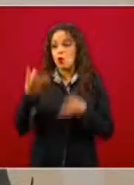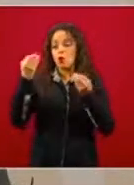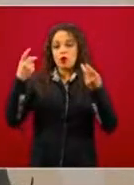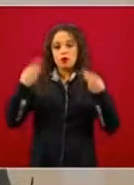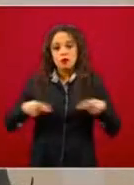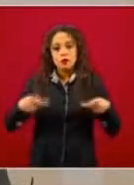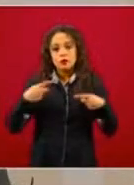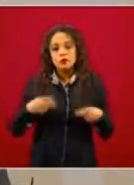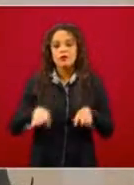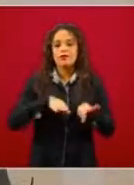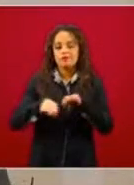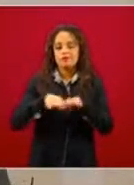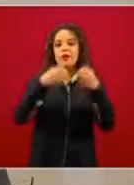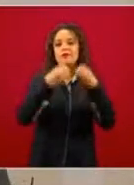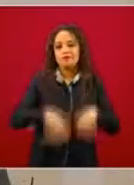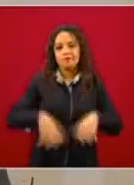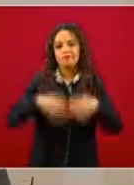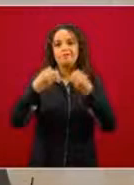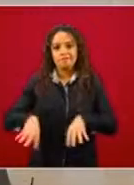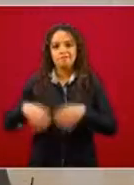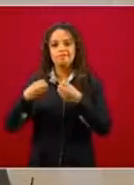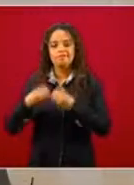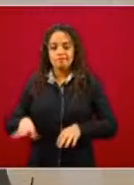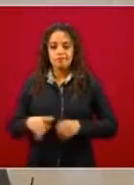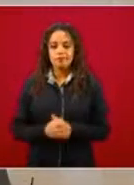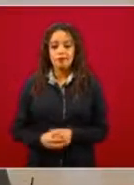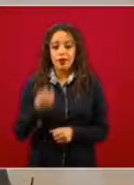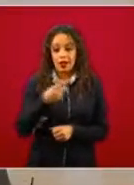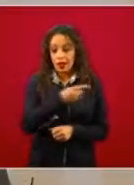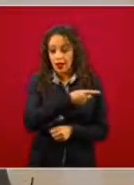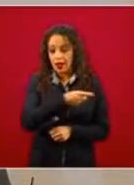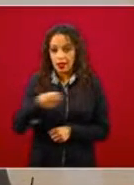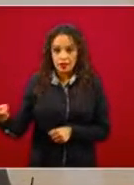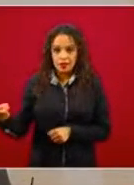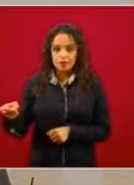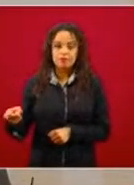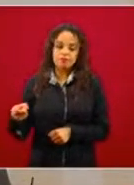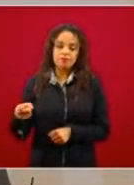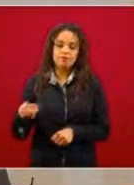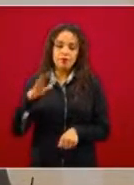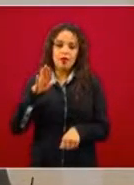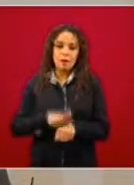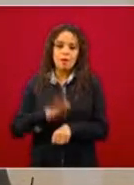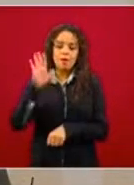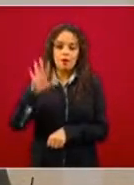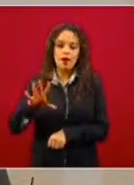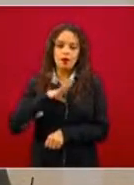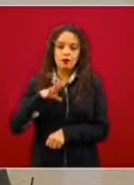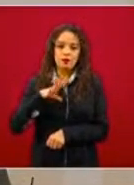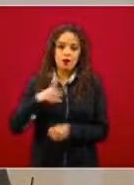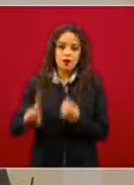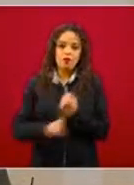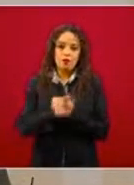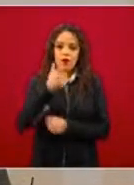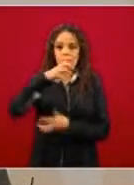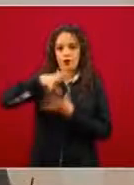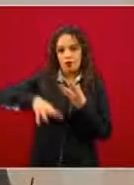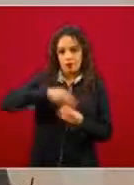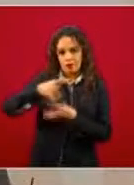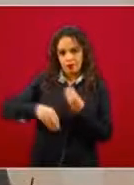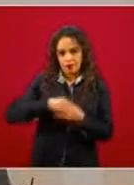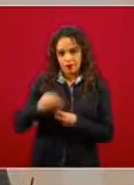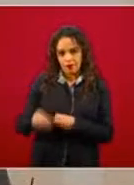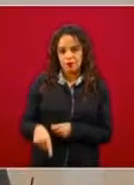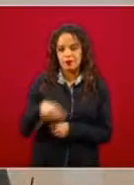of empleos payment that is done y on a esos daily empleos basis. temporales son We los do que have a large más number of afectados están, los unemployment, empleos specifically the informales, como se le temporary conoce